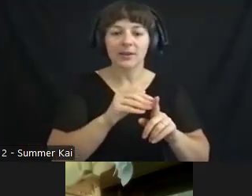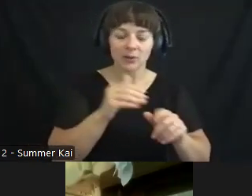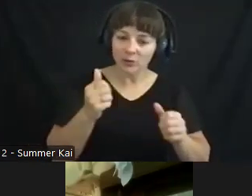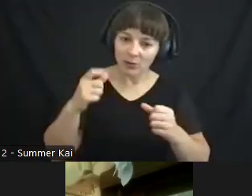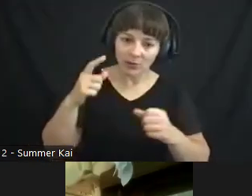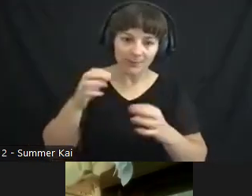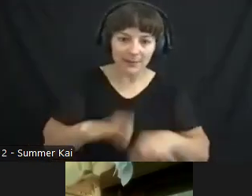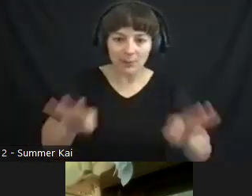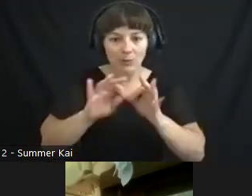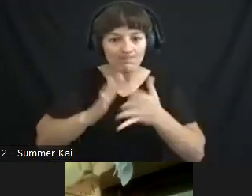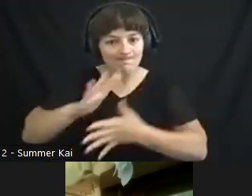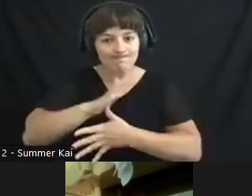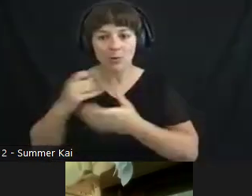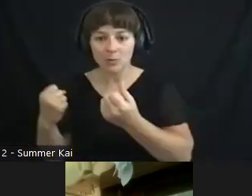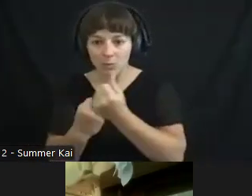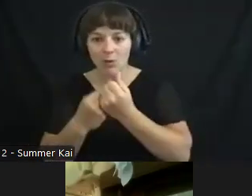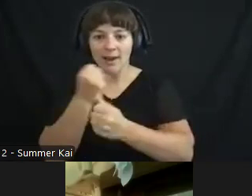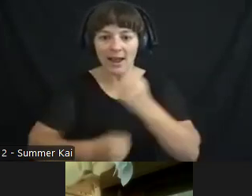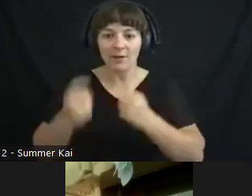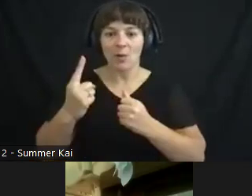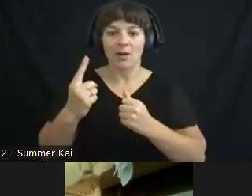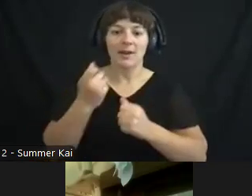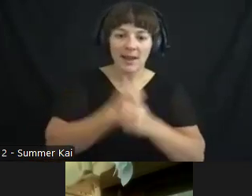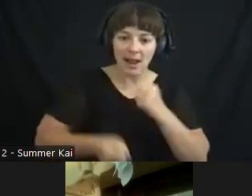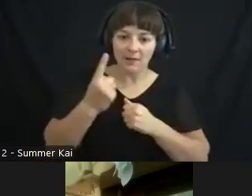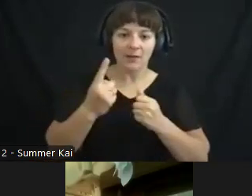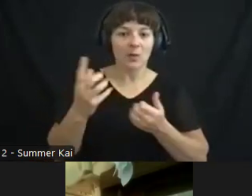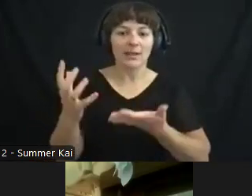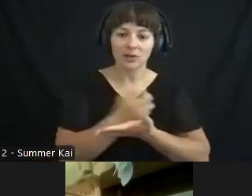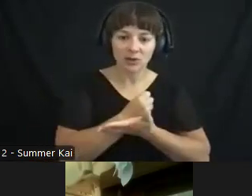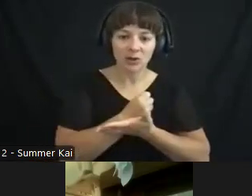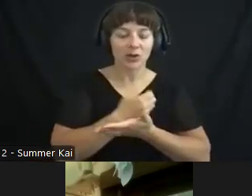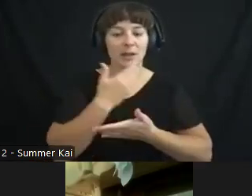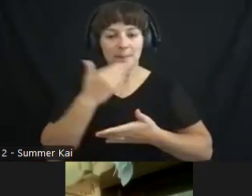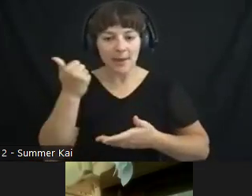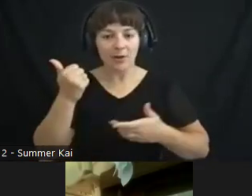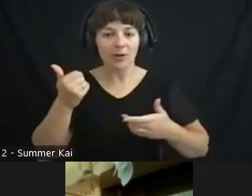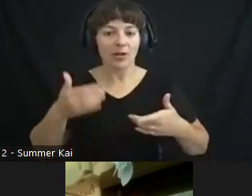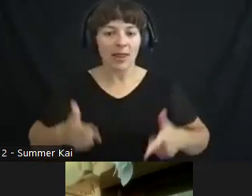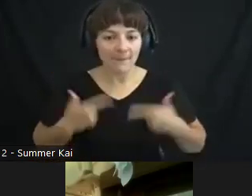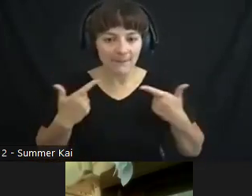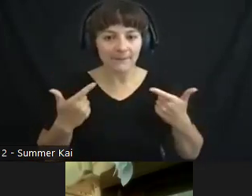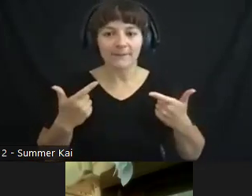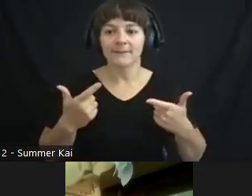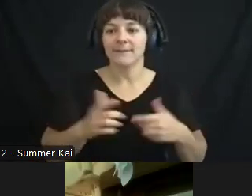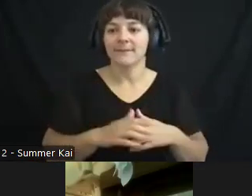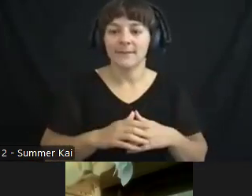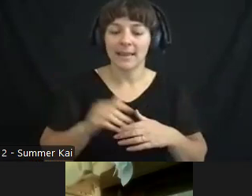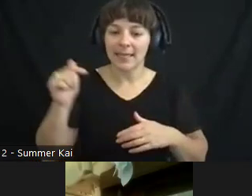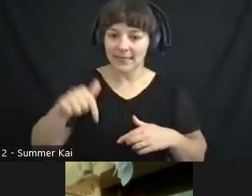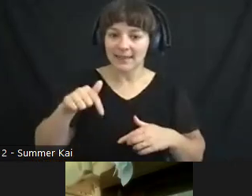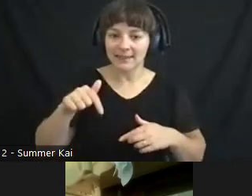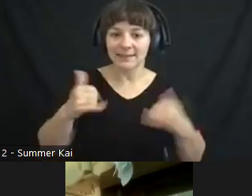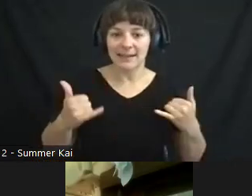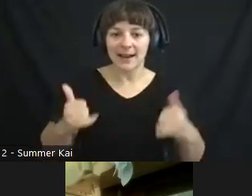everyone, because everyone deserves a better way of life. And it's a reminder of